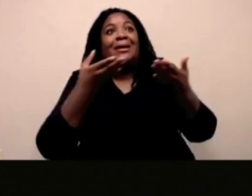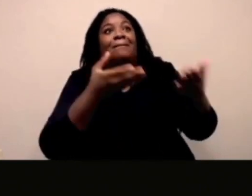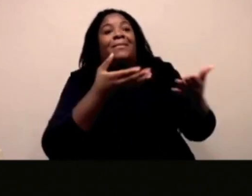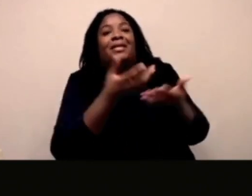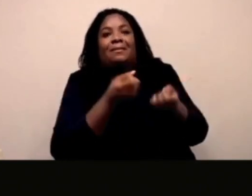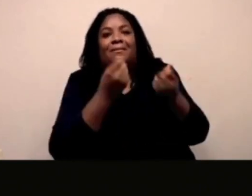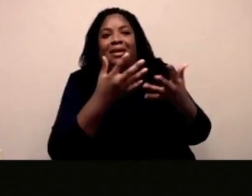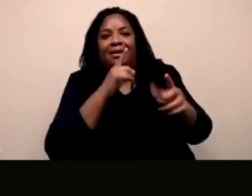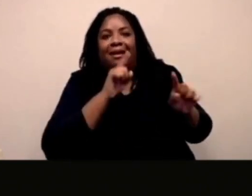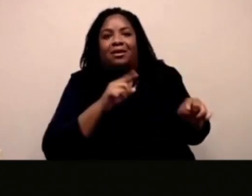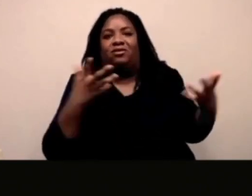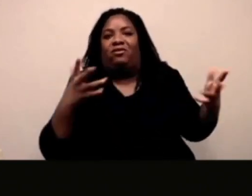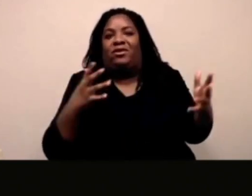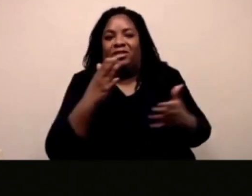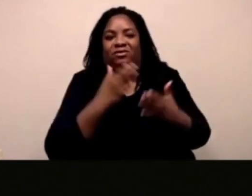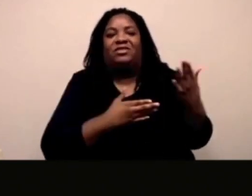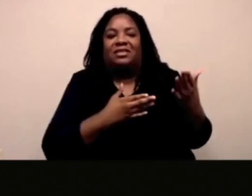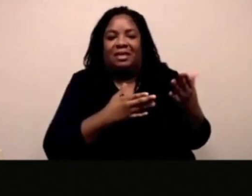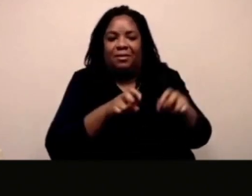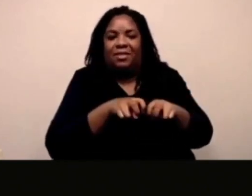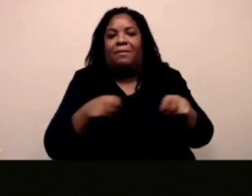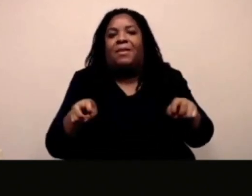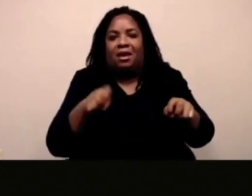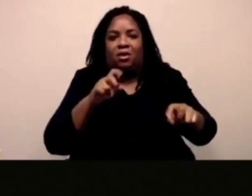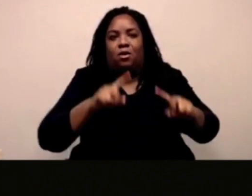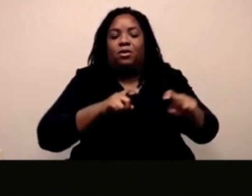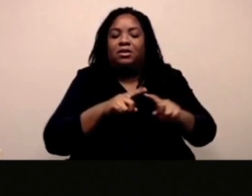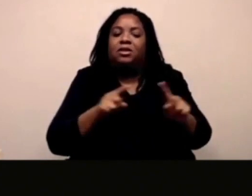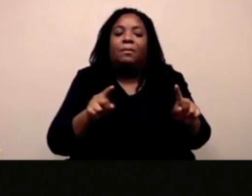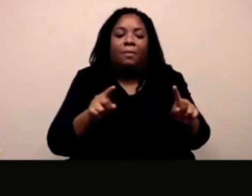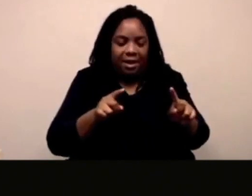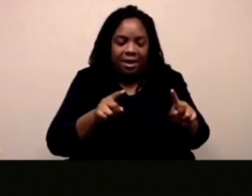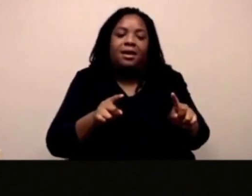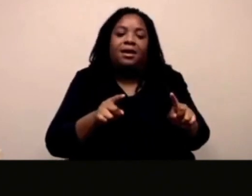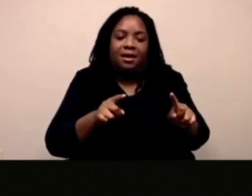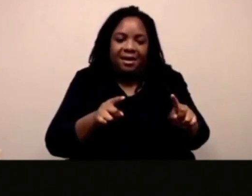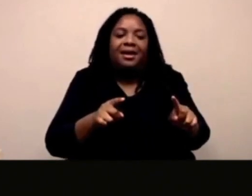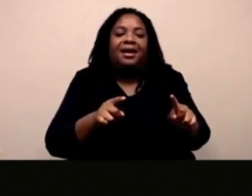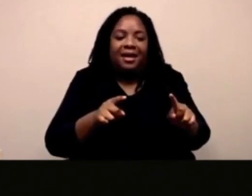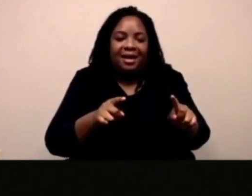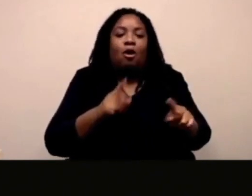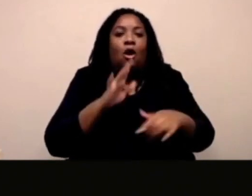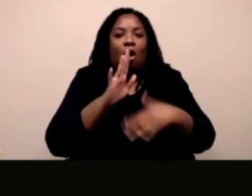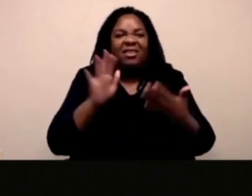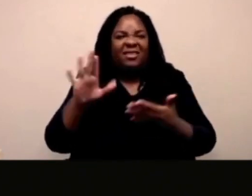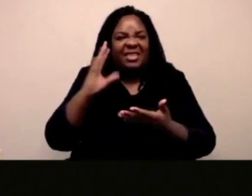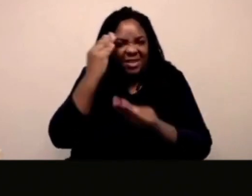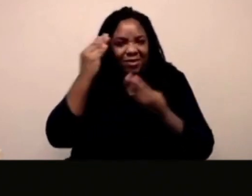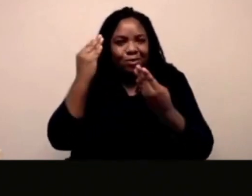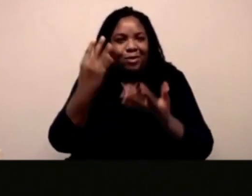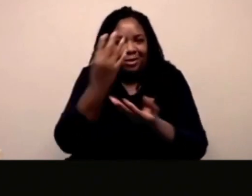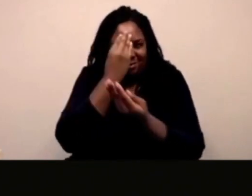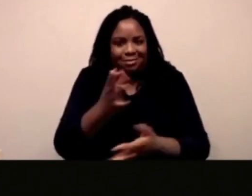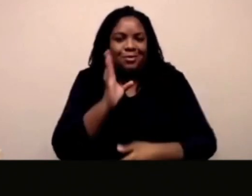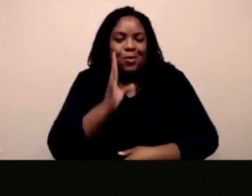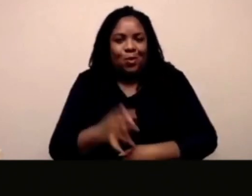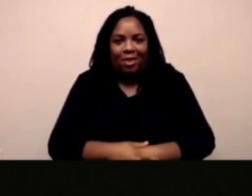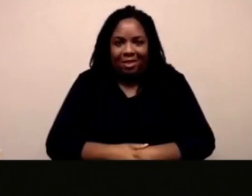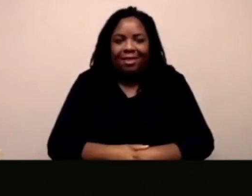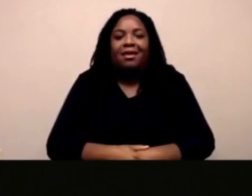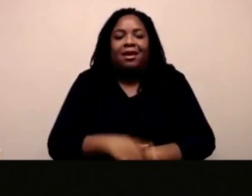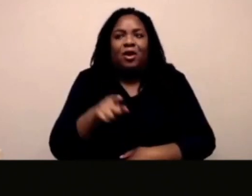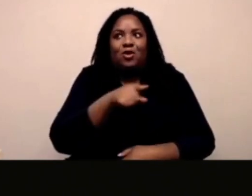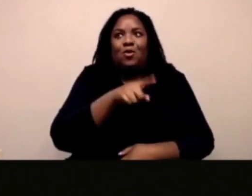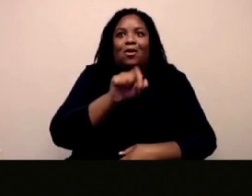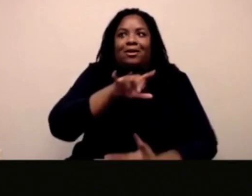answers for some of the panel questions. But definitely we're gonna give you all of his information and hope for you guys to connect with